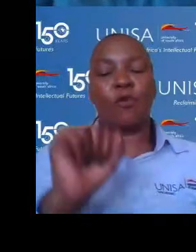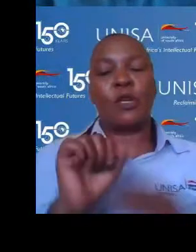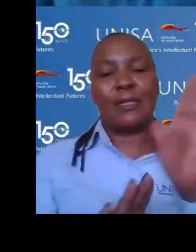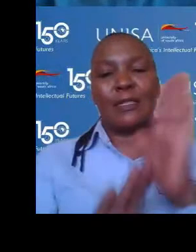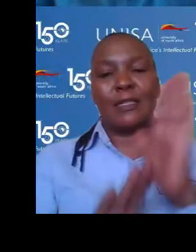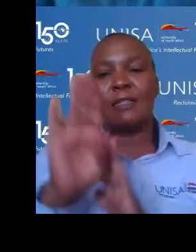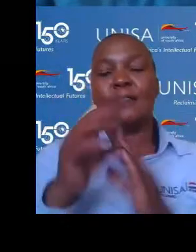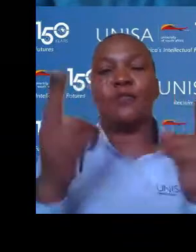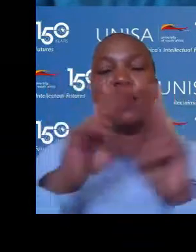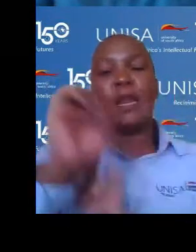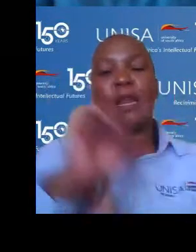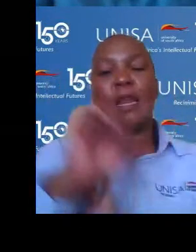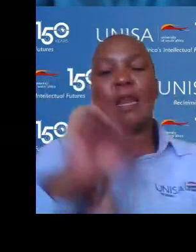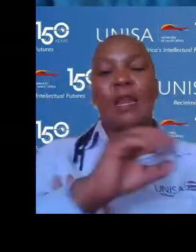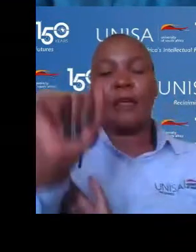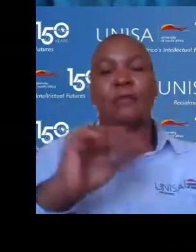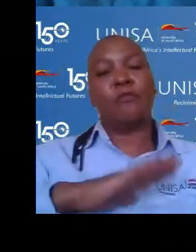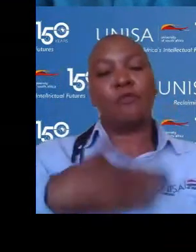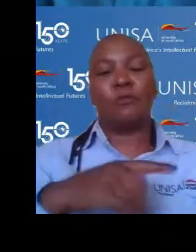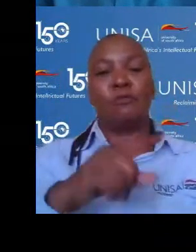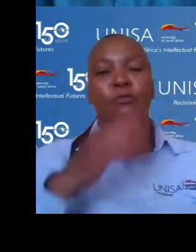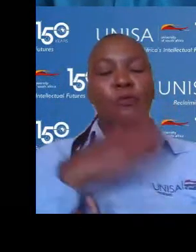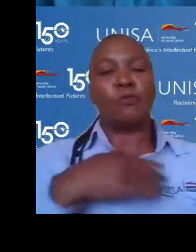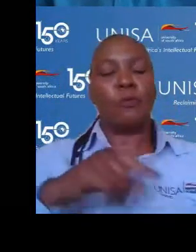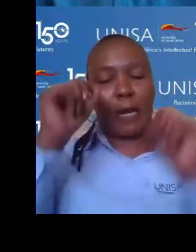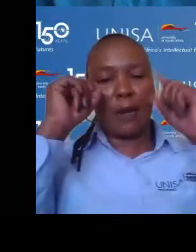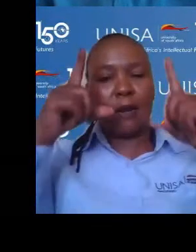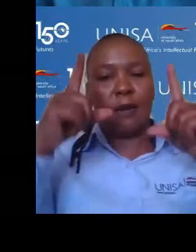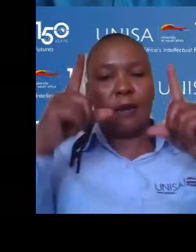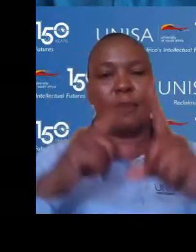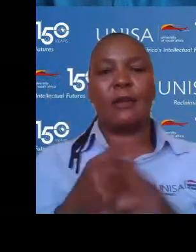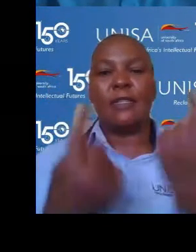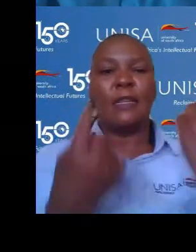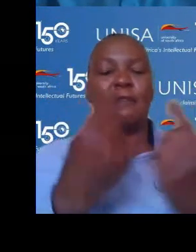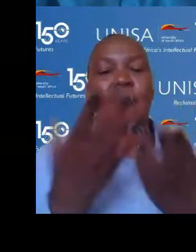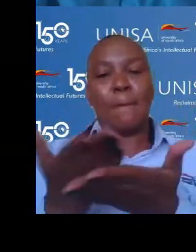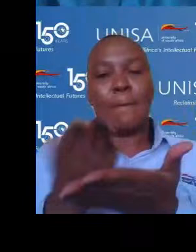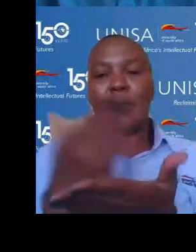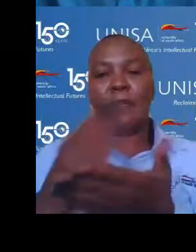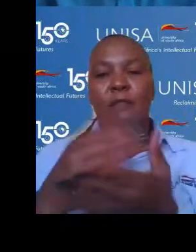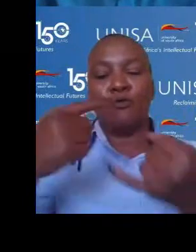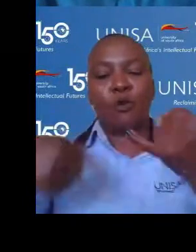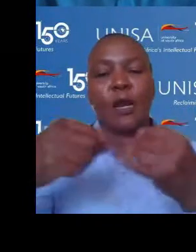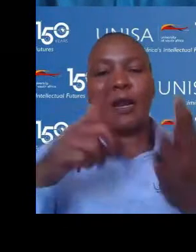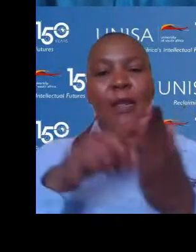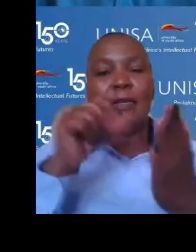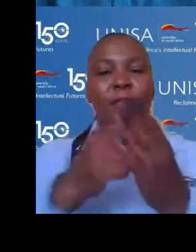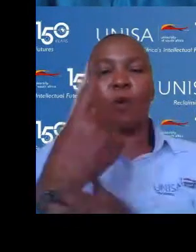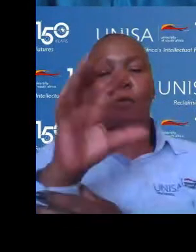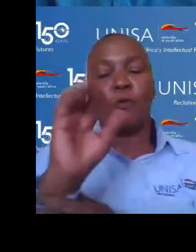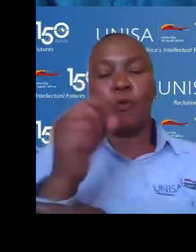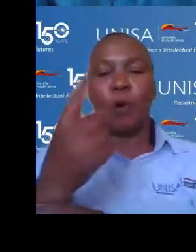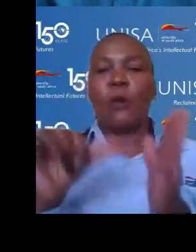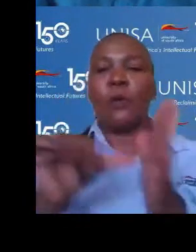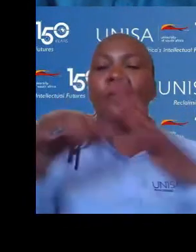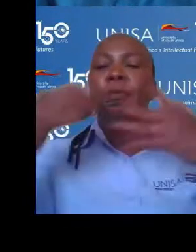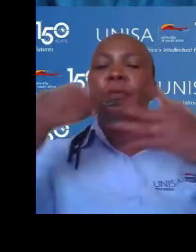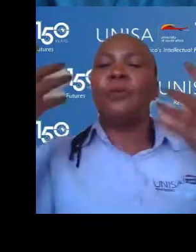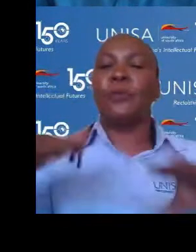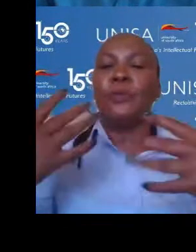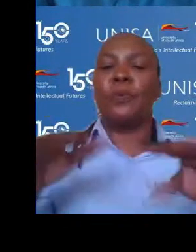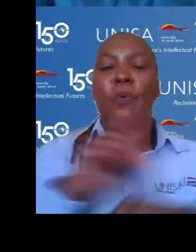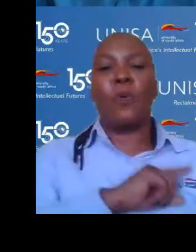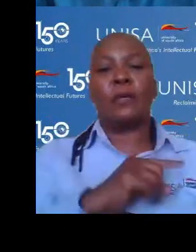So just wanted to make you aware that every page in tutorial 101 is important because it's got